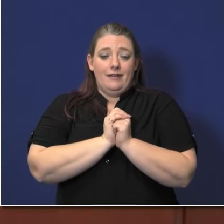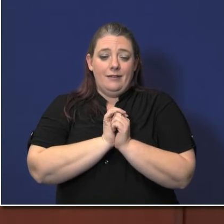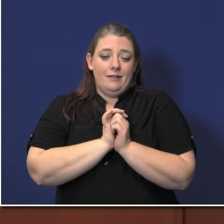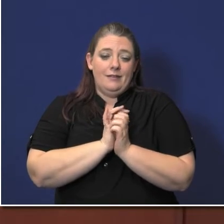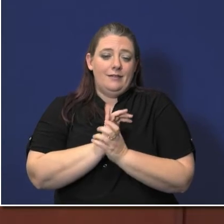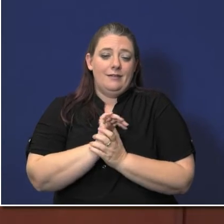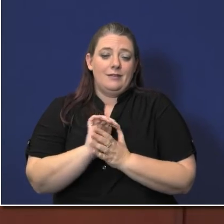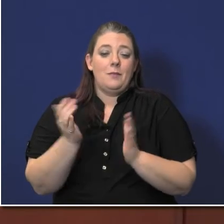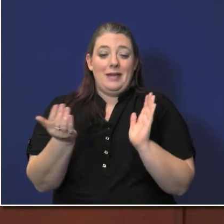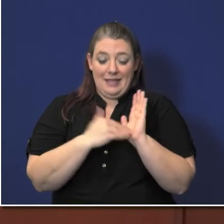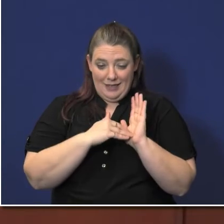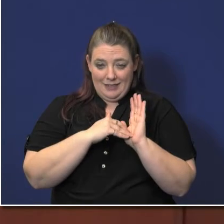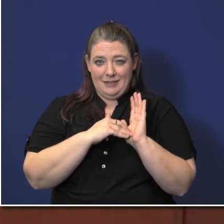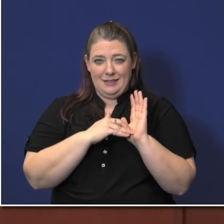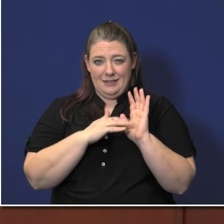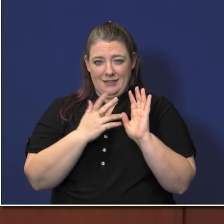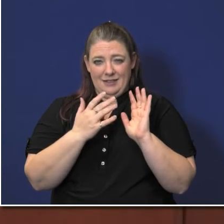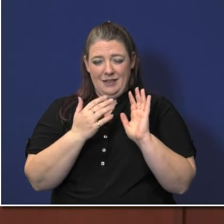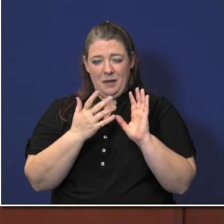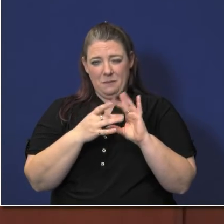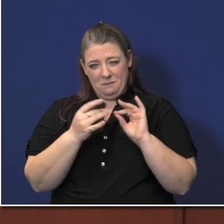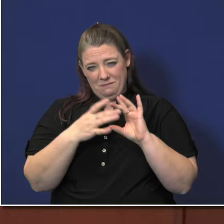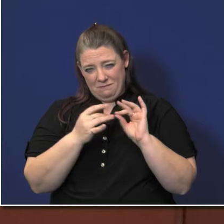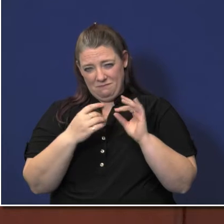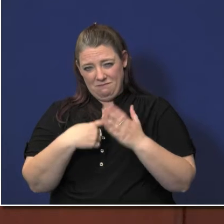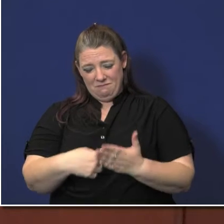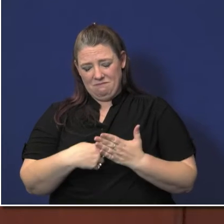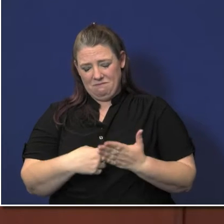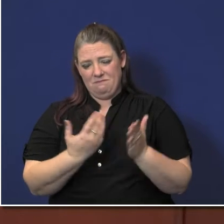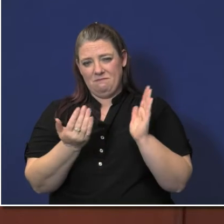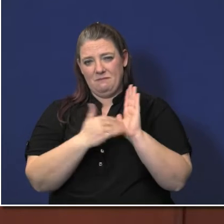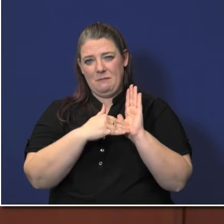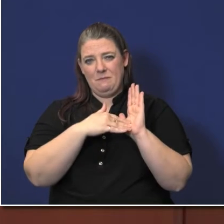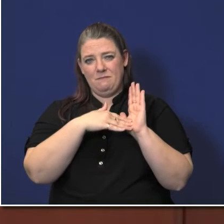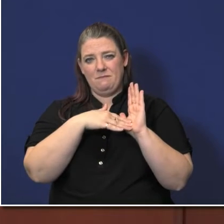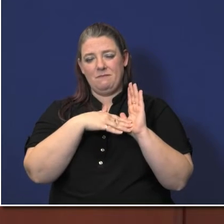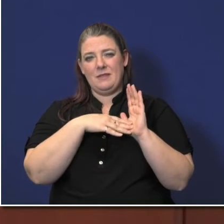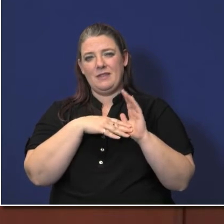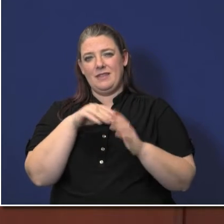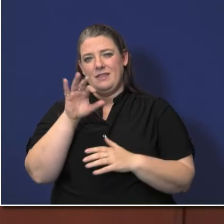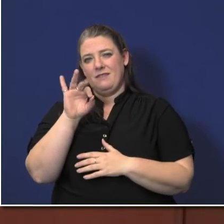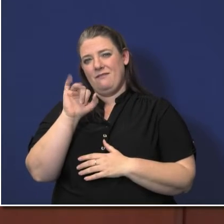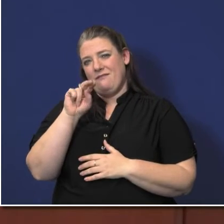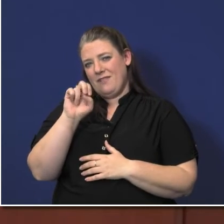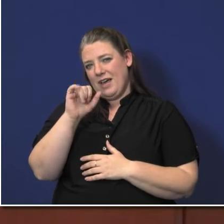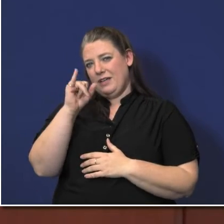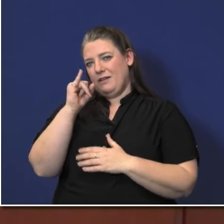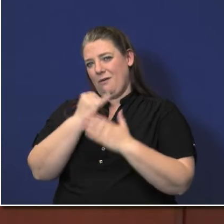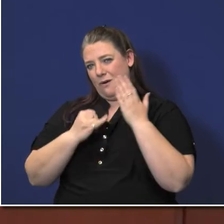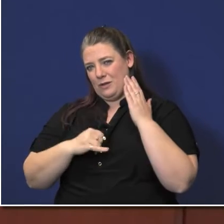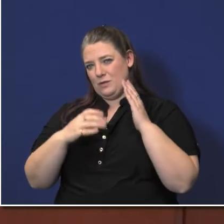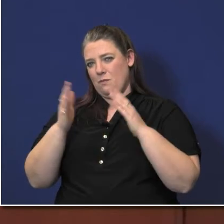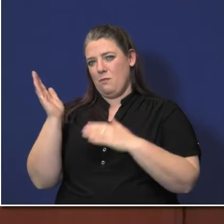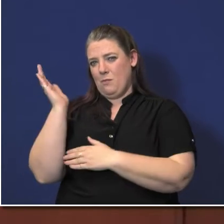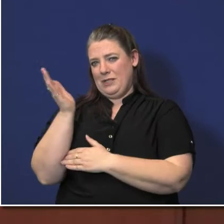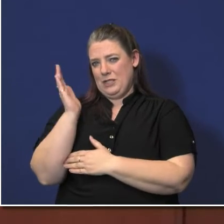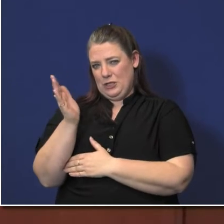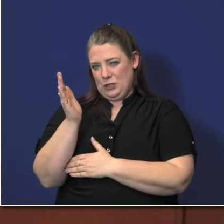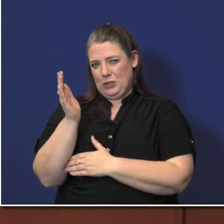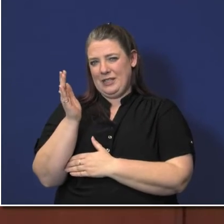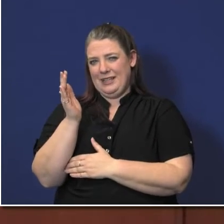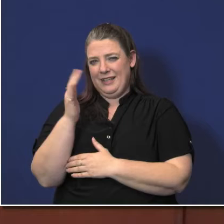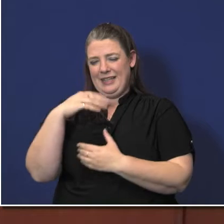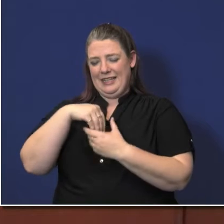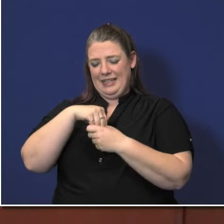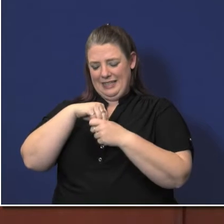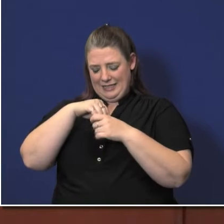Once again, go over with me the fine arts presentation in